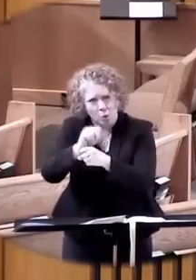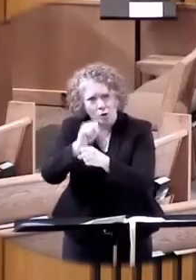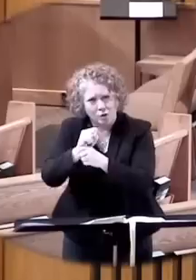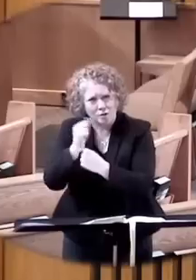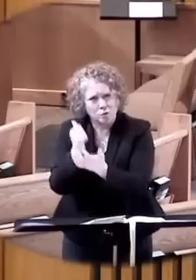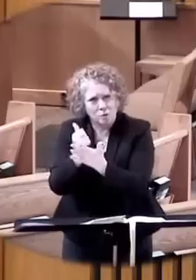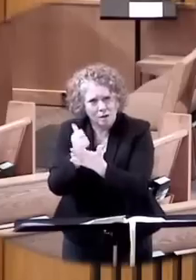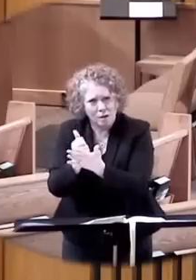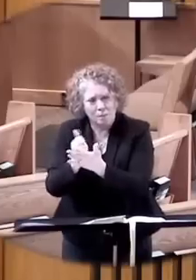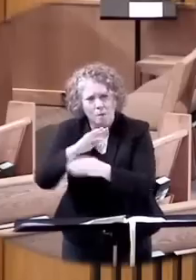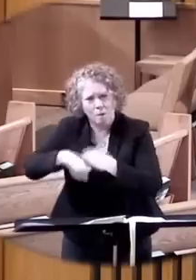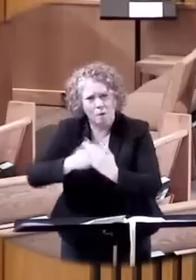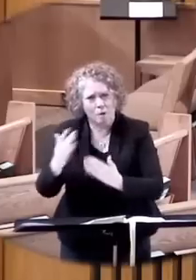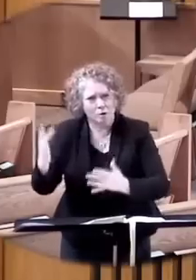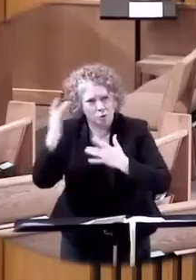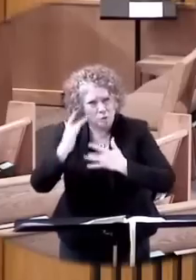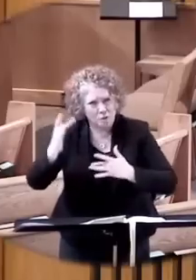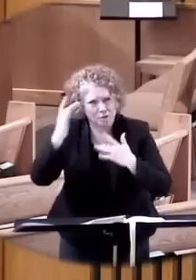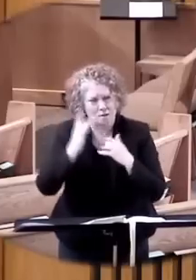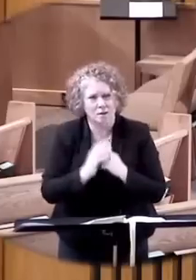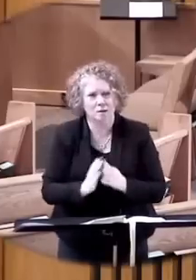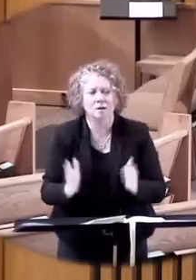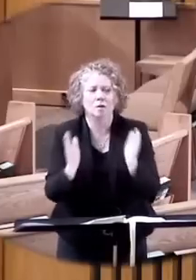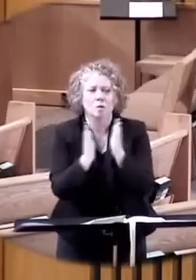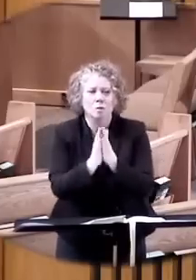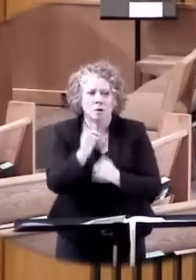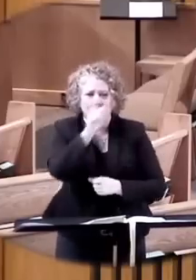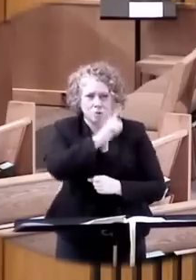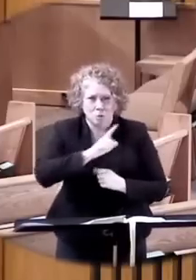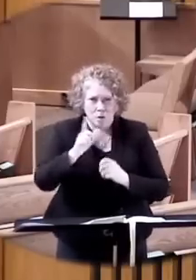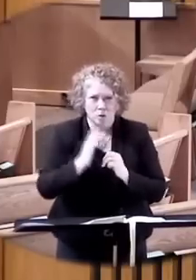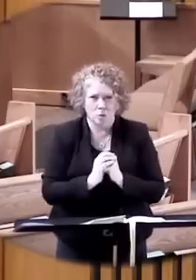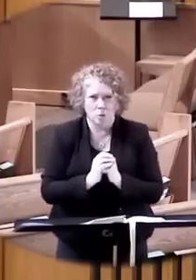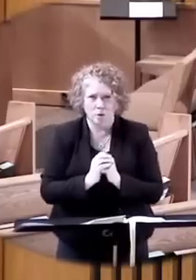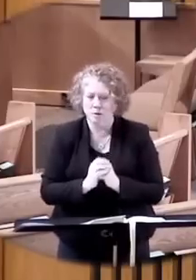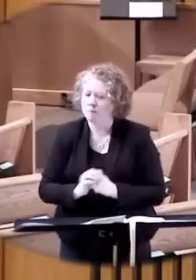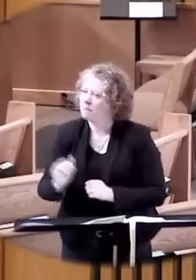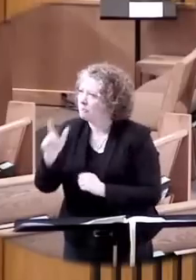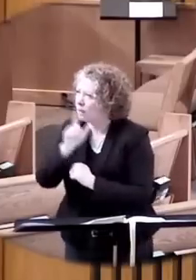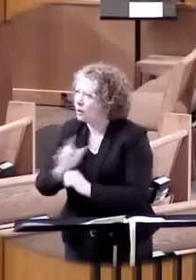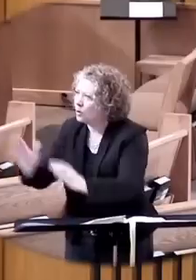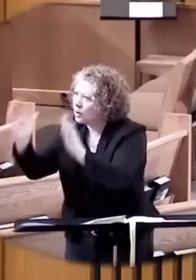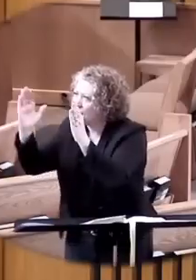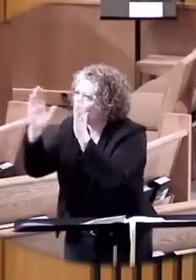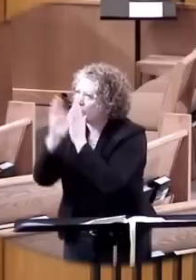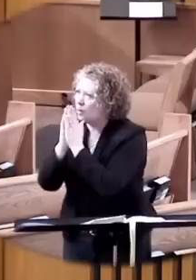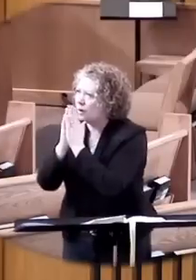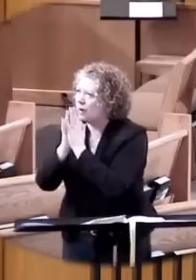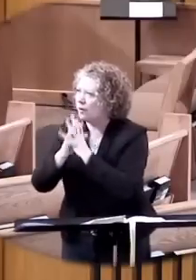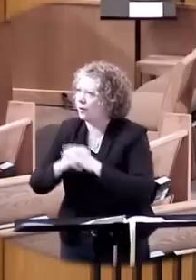afflicted. Let us pray to the Lord. Lord, hear our prayer.